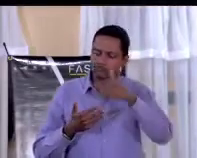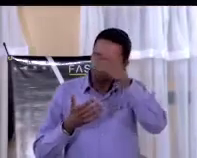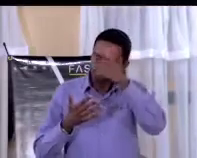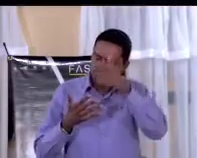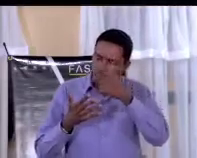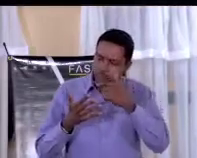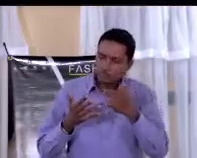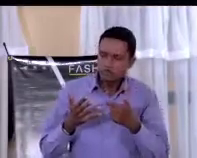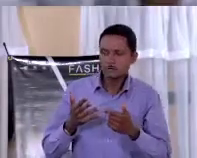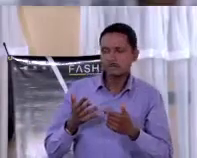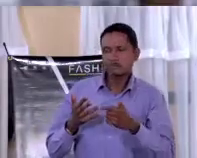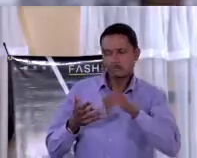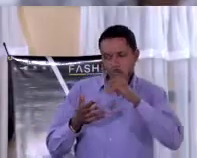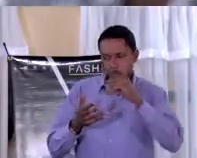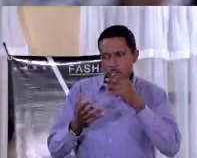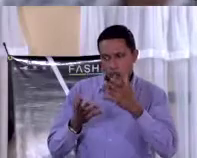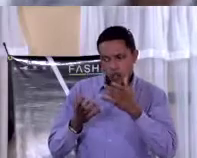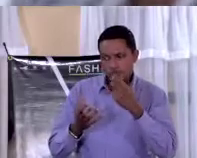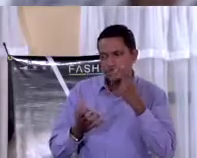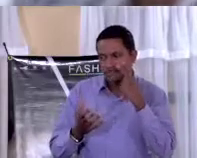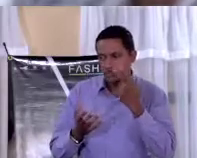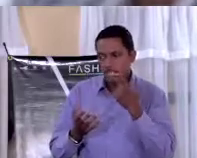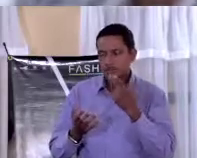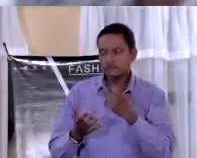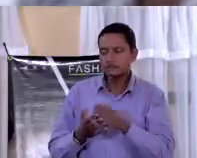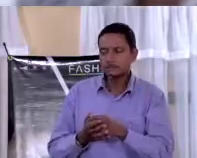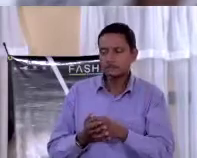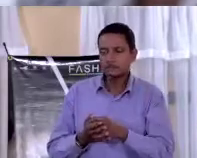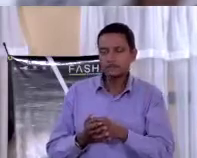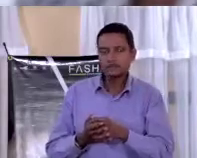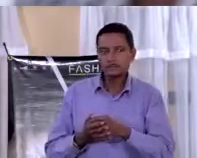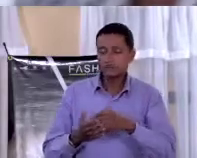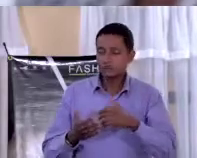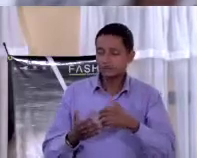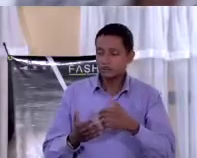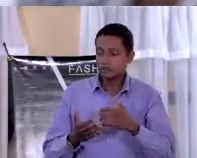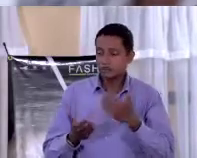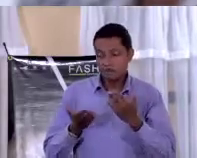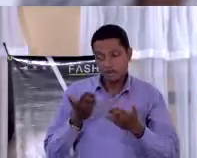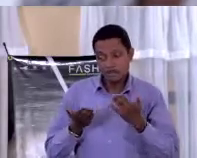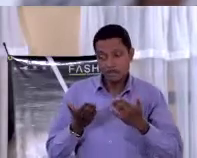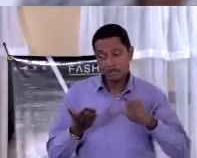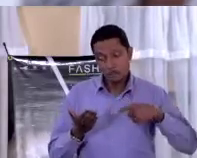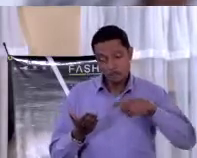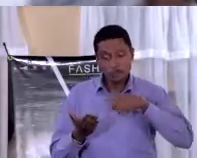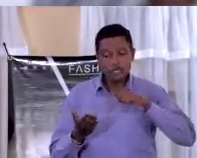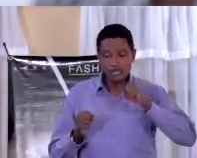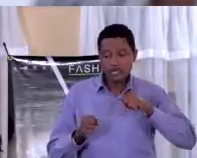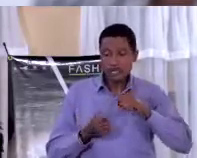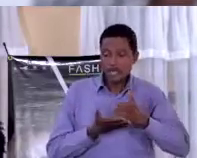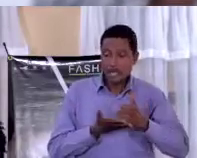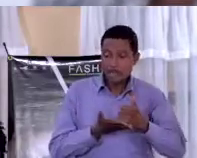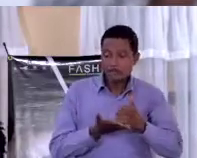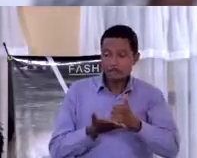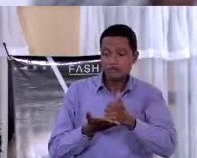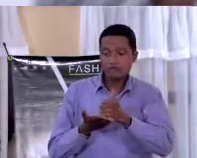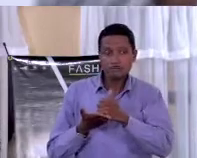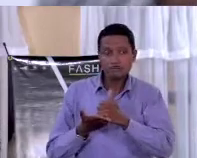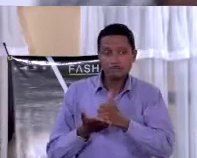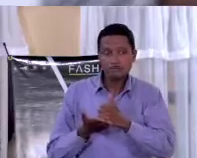see emulated and developed and, you know, grown and continued. So the most I think that we can do, at least maybe to help in that